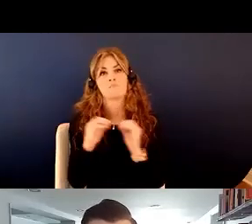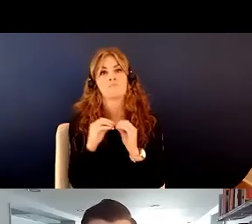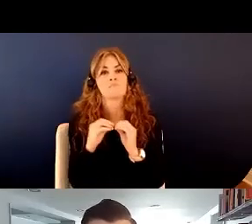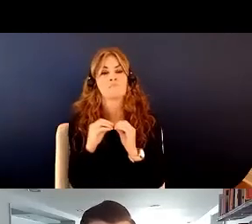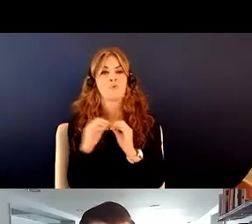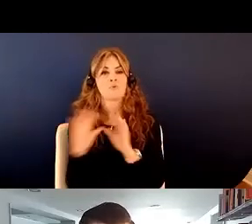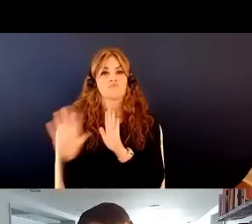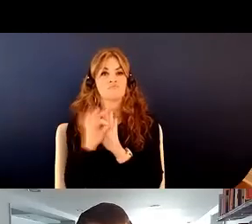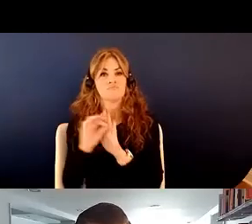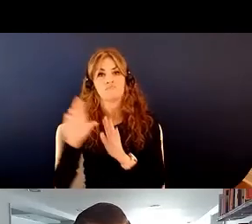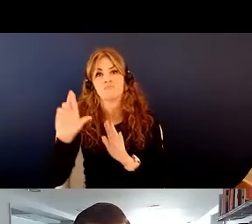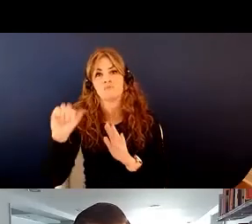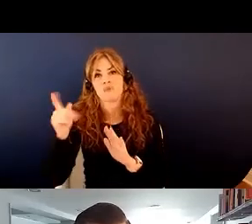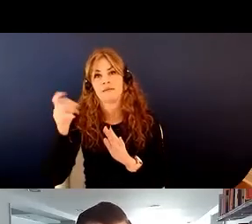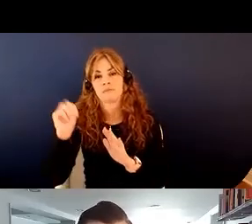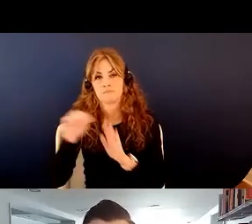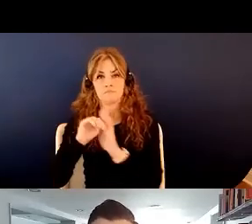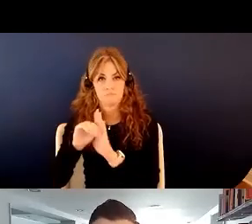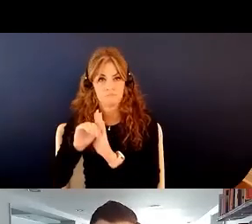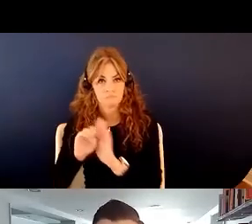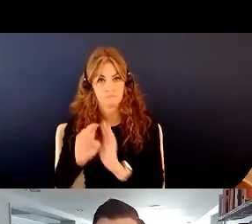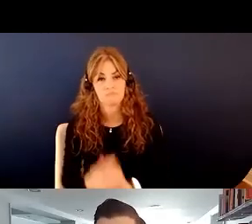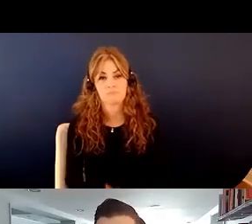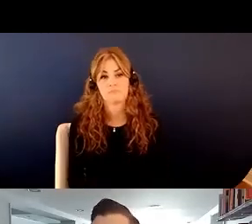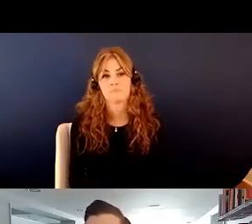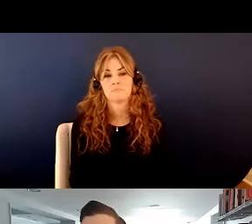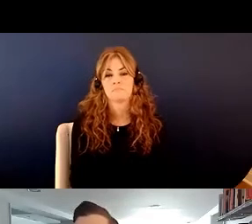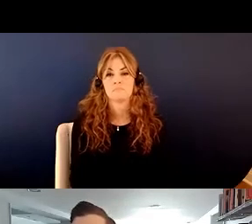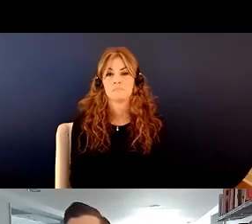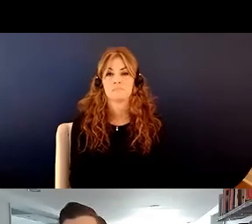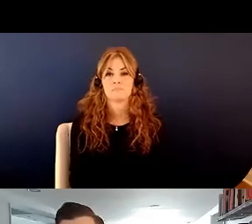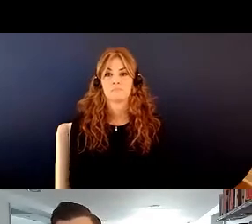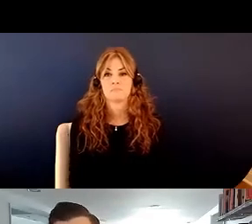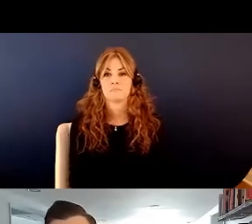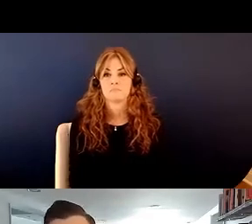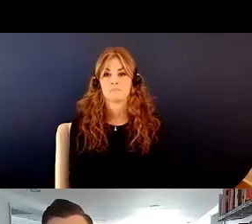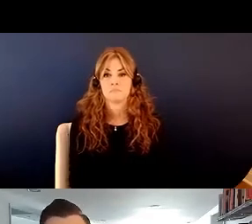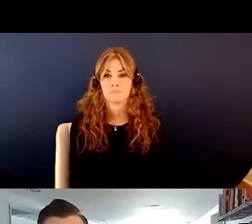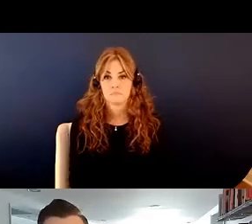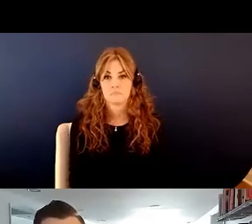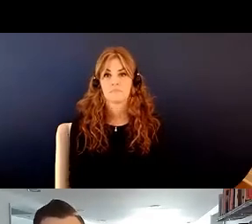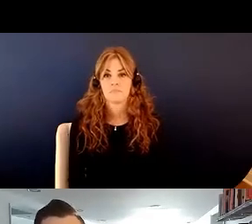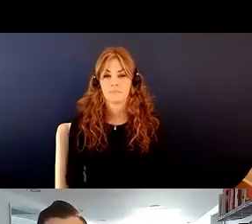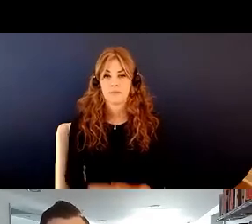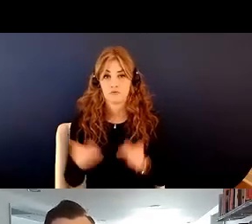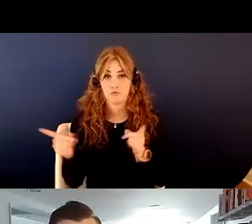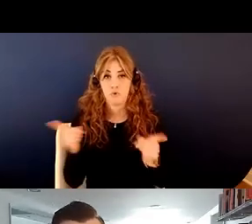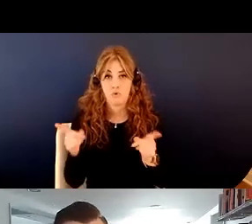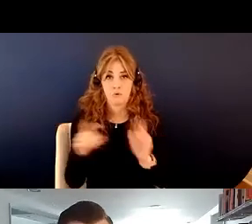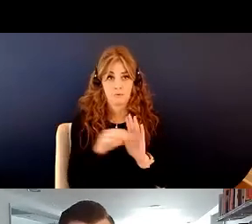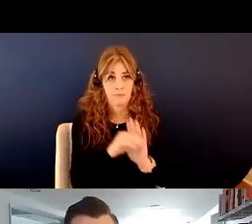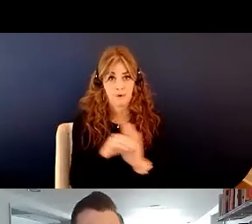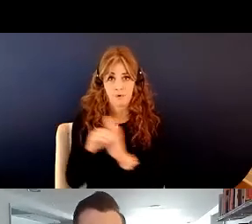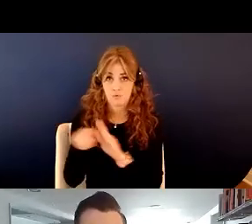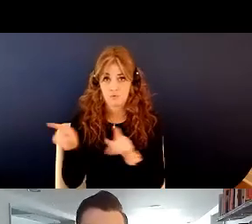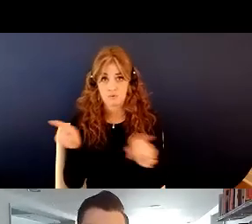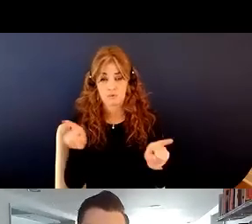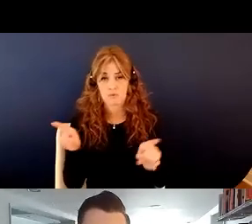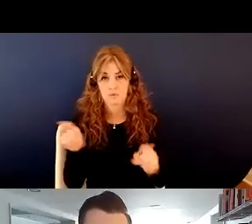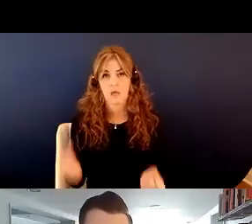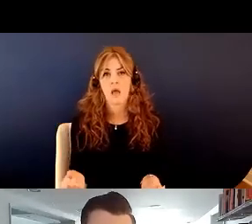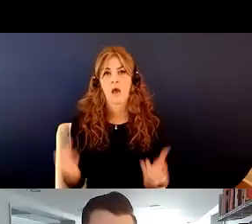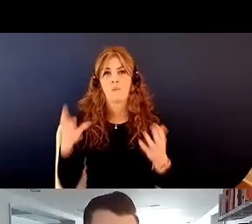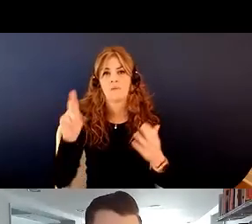be in a random effects framework. Another consideration with the choice of the modeling strategy is the amount of data